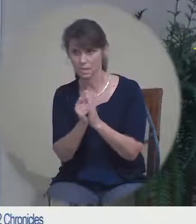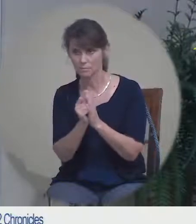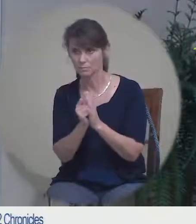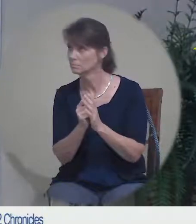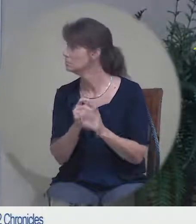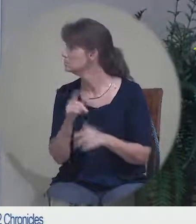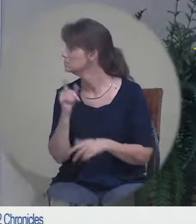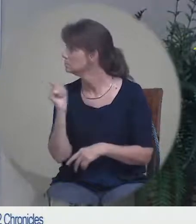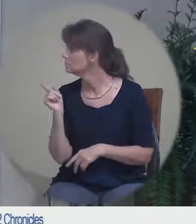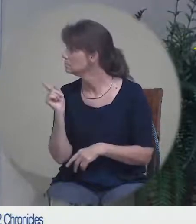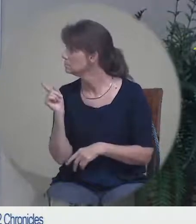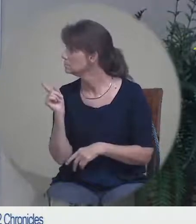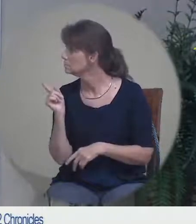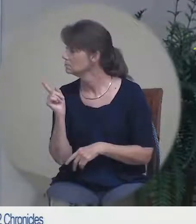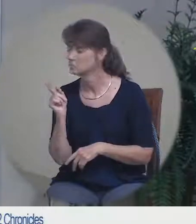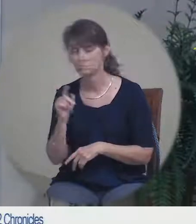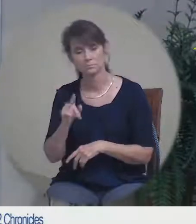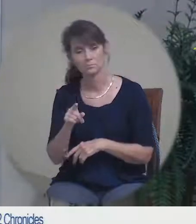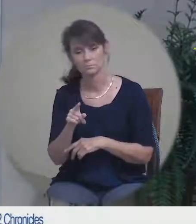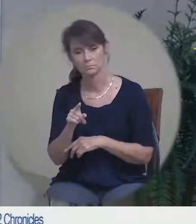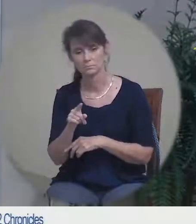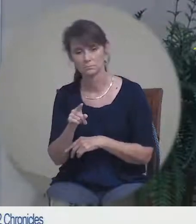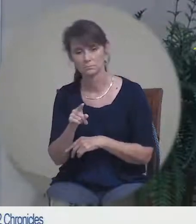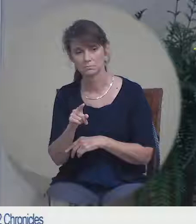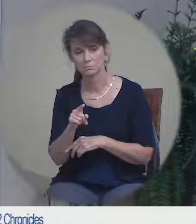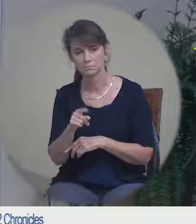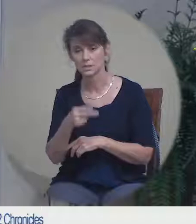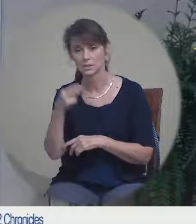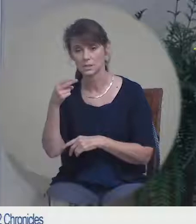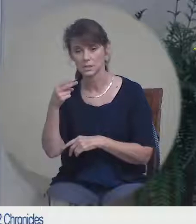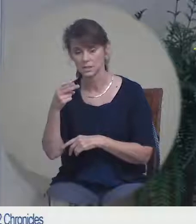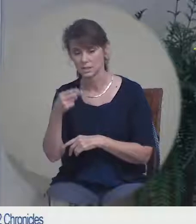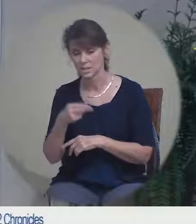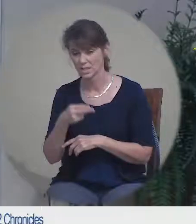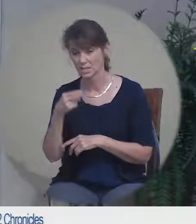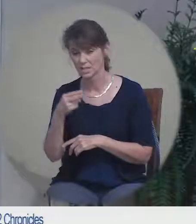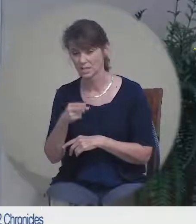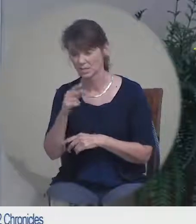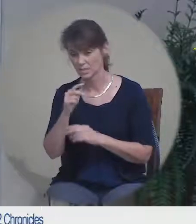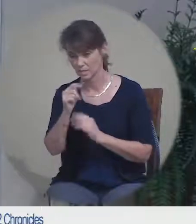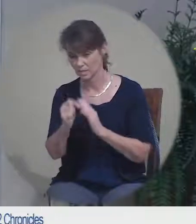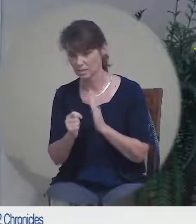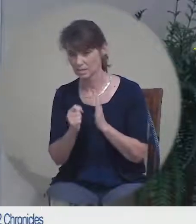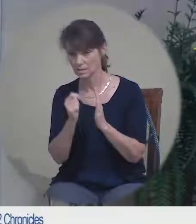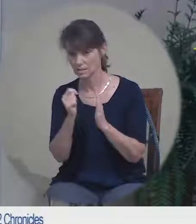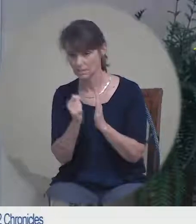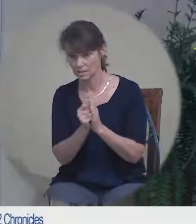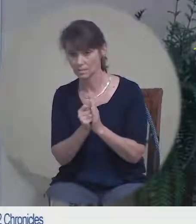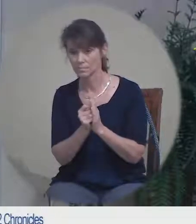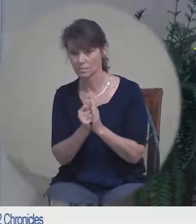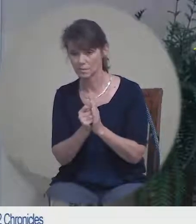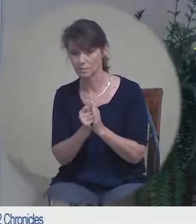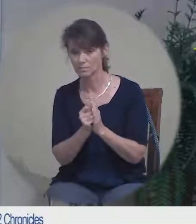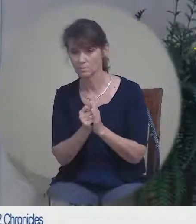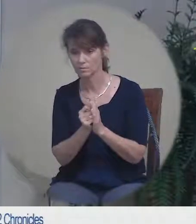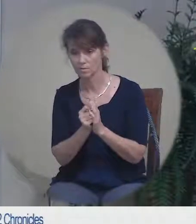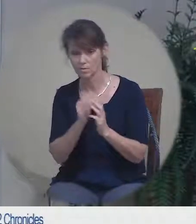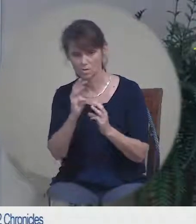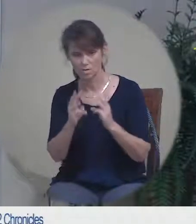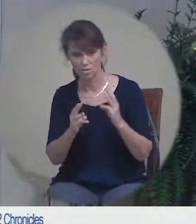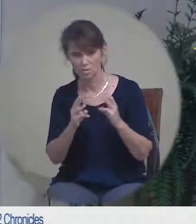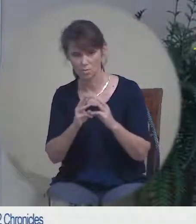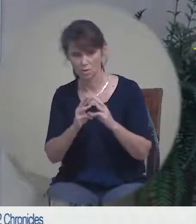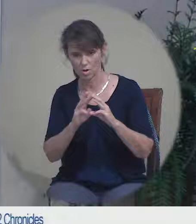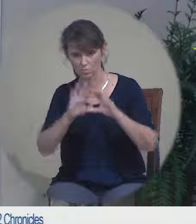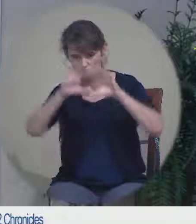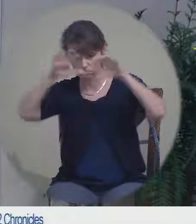Kings, is probably one of the sections of history that has the world at large, the world